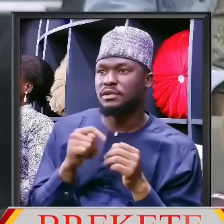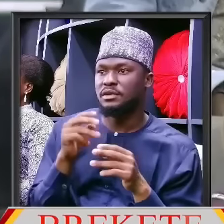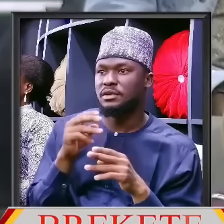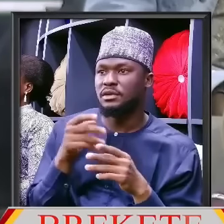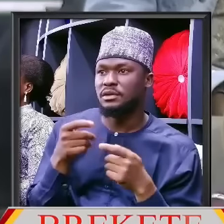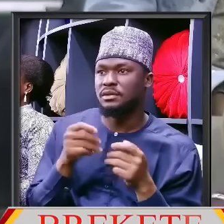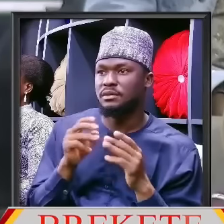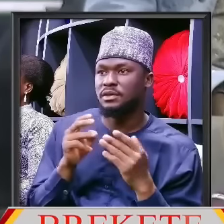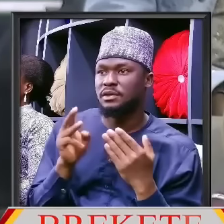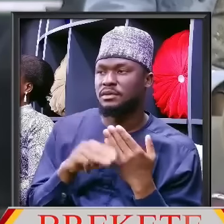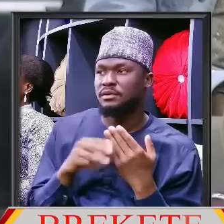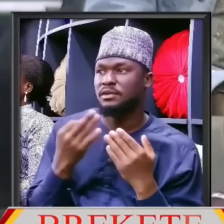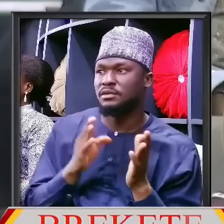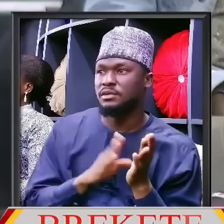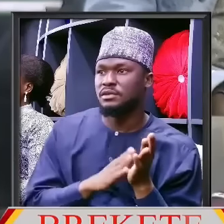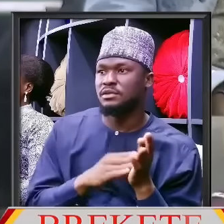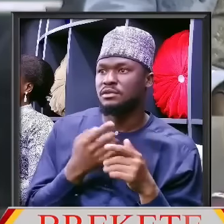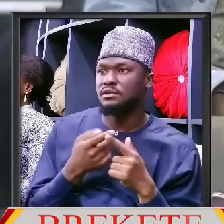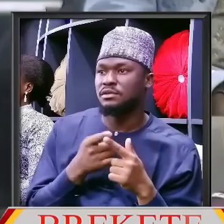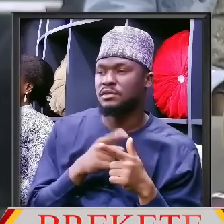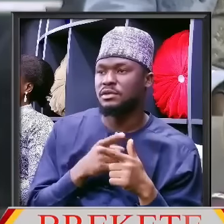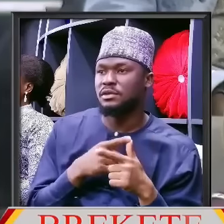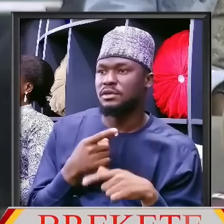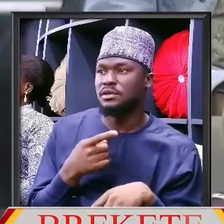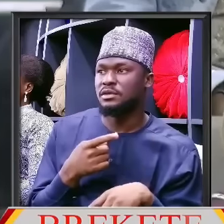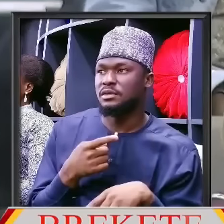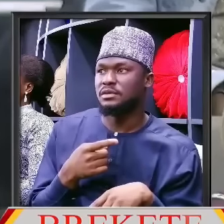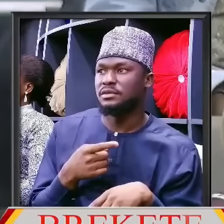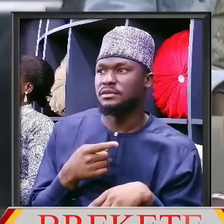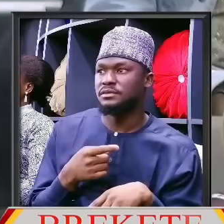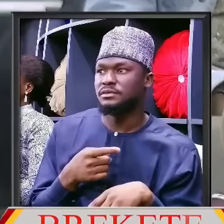school. There, the